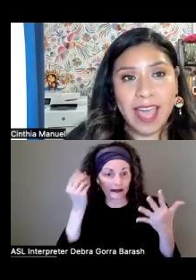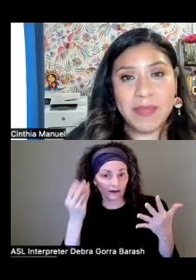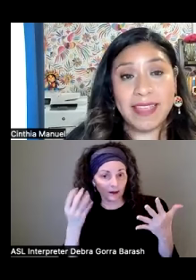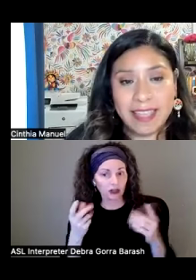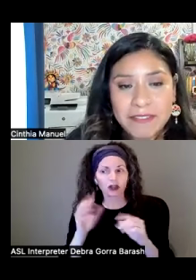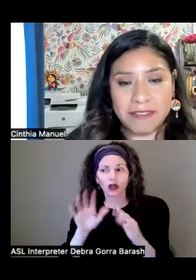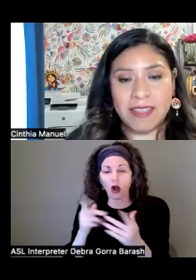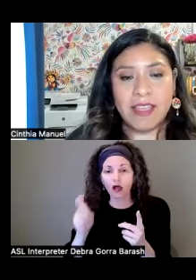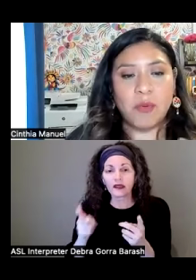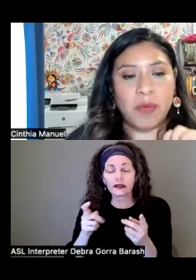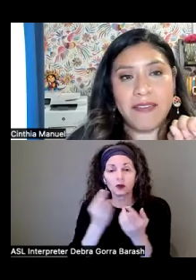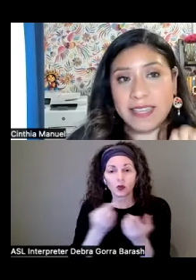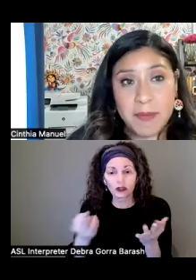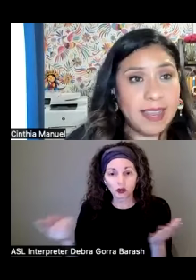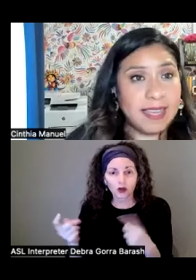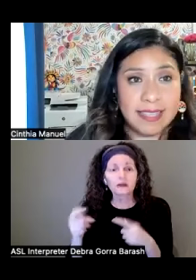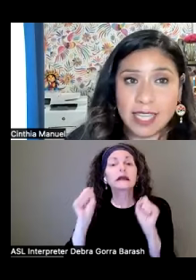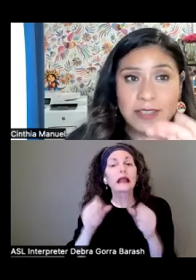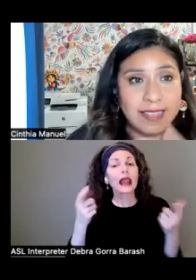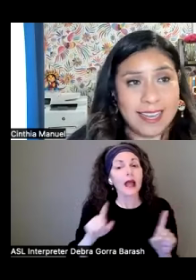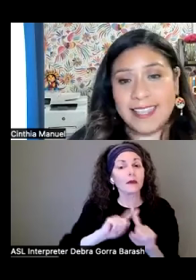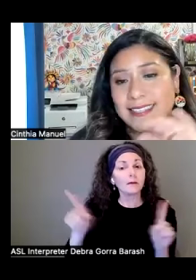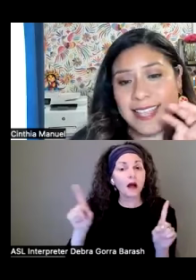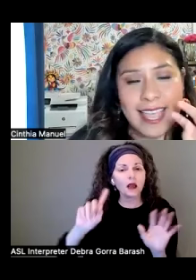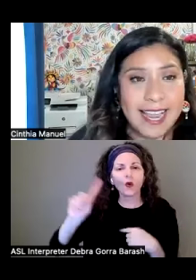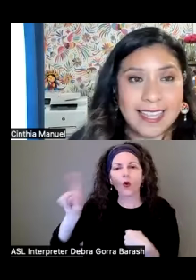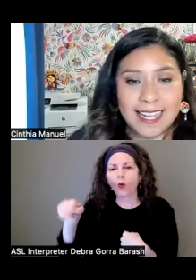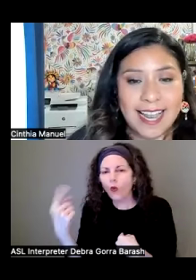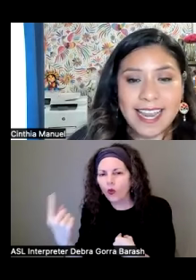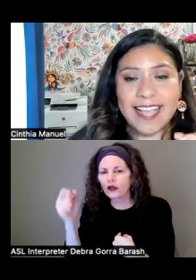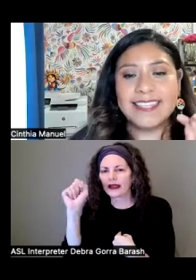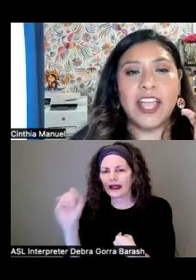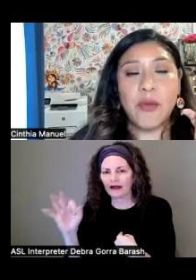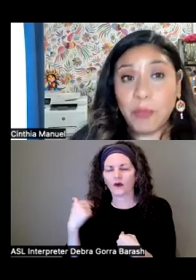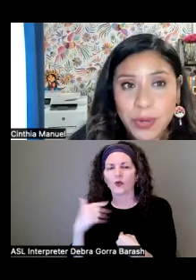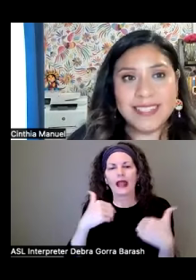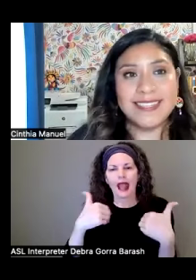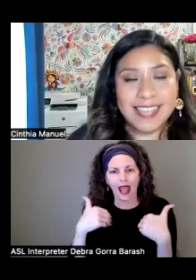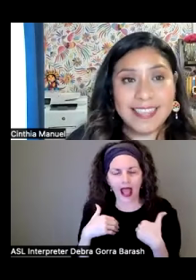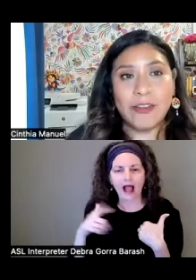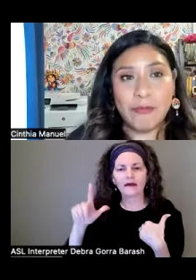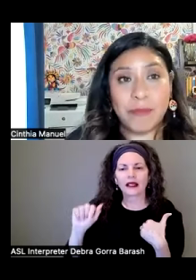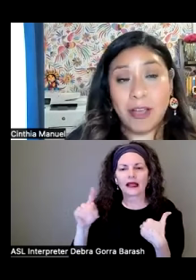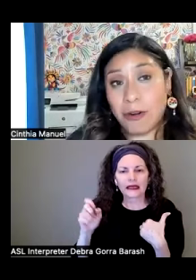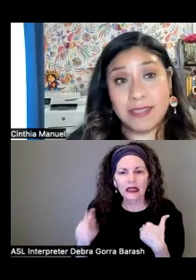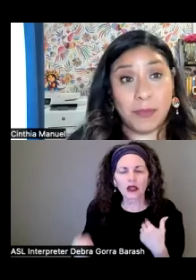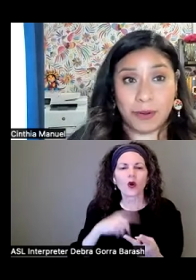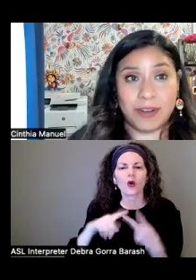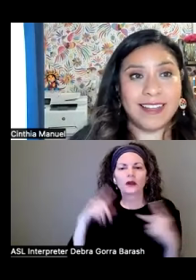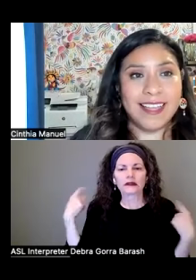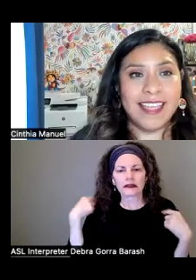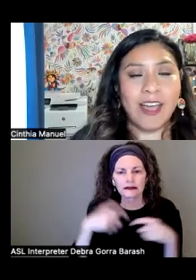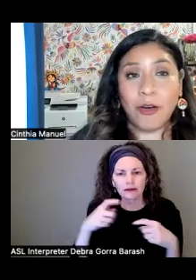only happen if we have Hispanics, Latinos, Latinx, Latinx voices in the room across the